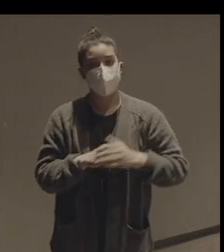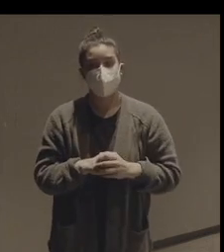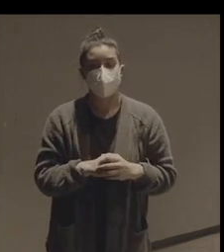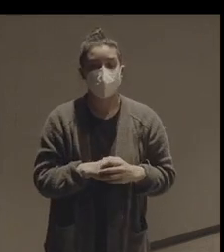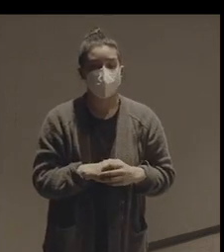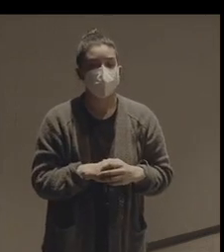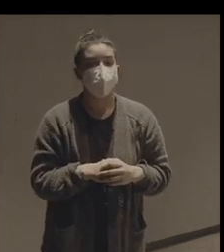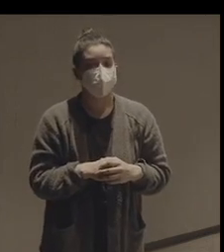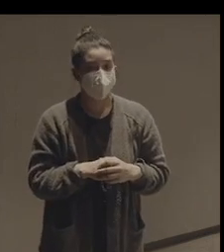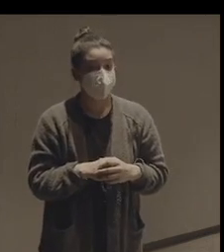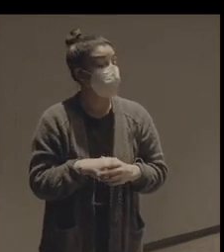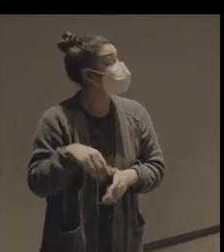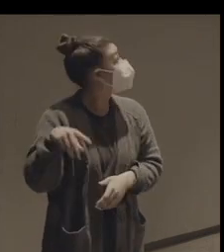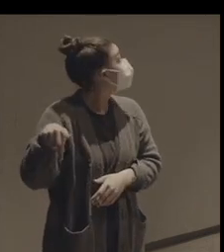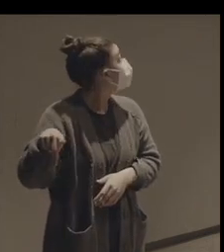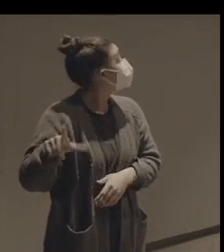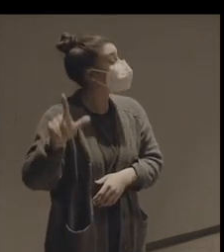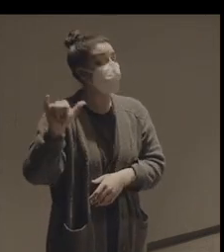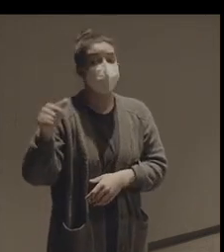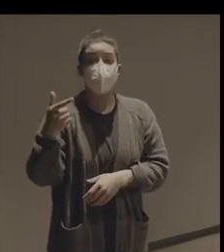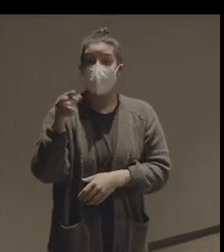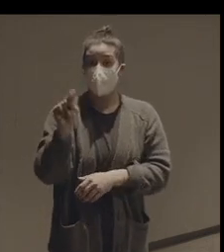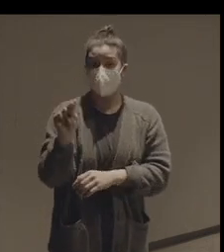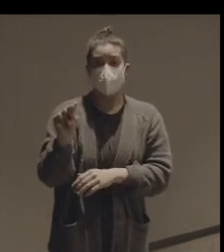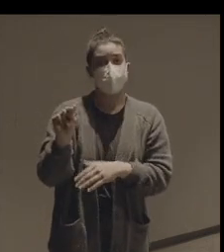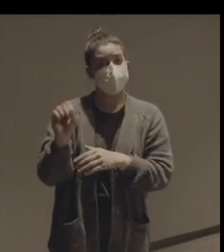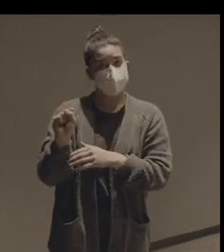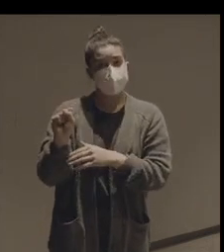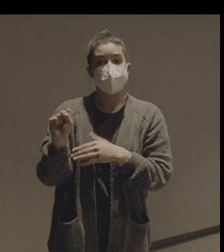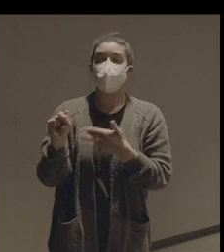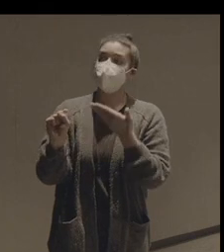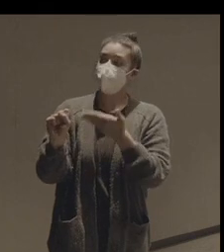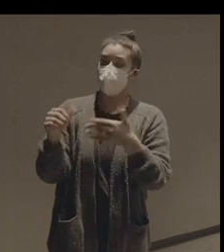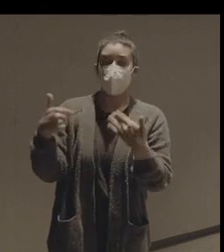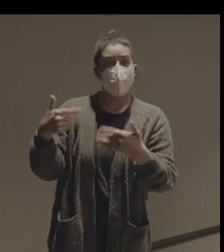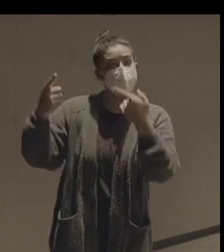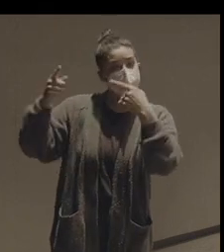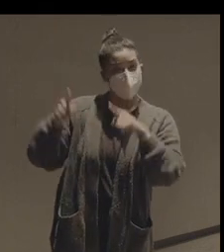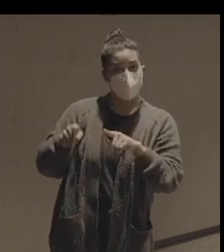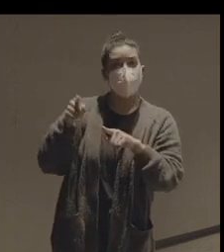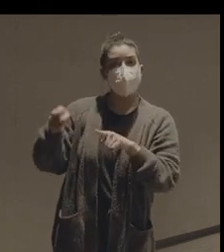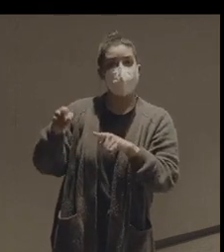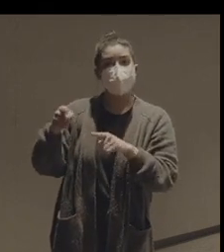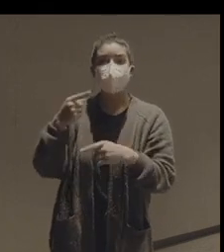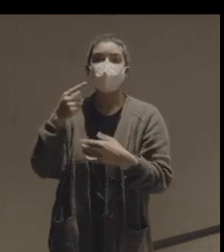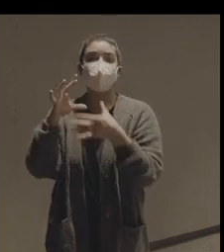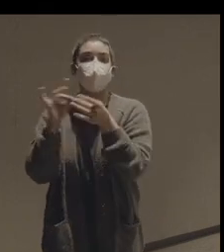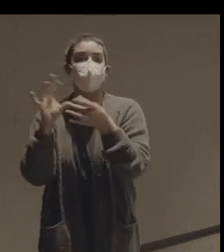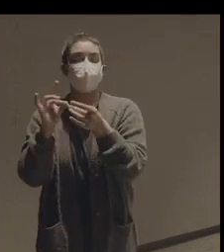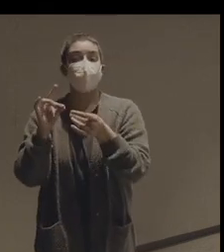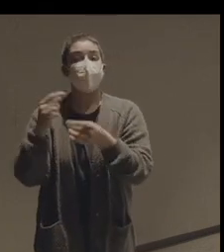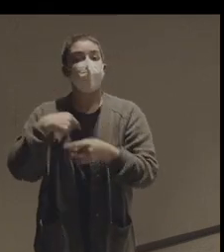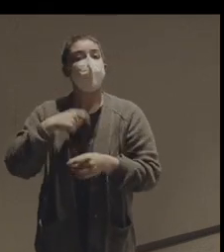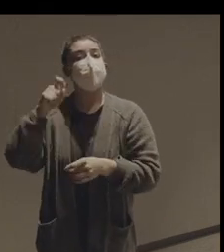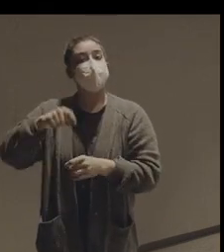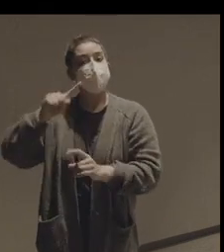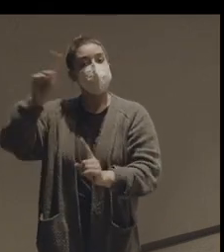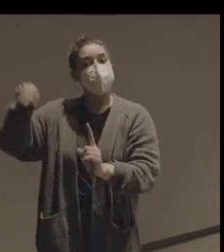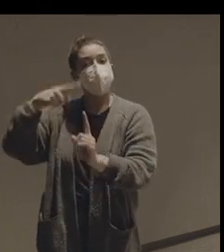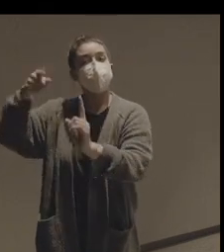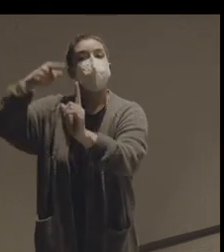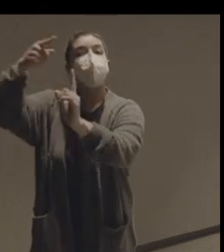I agree with Plagans about the optimism. I want to point out that in this talk, I make a difference between optimism and